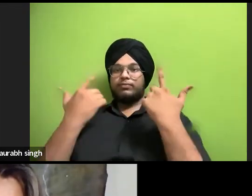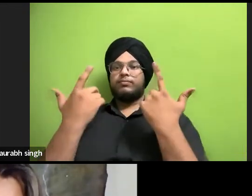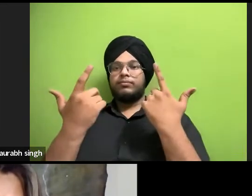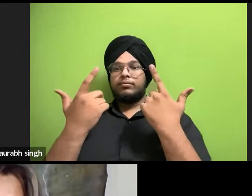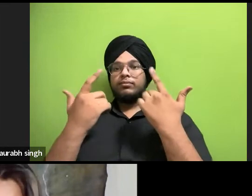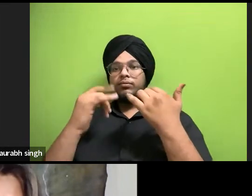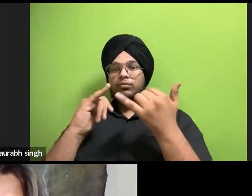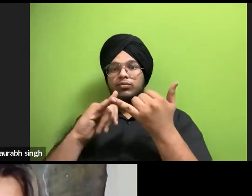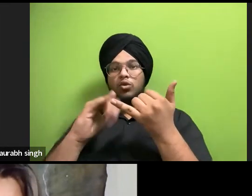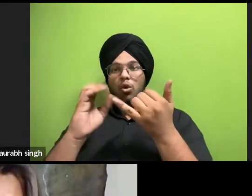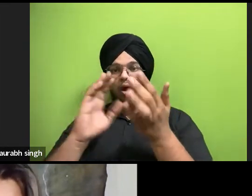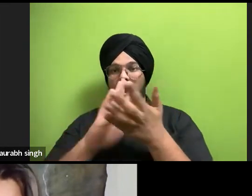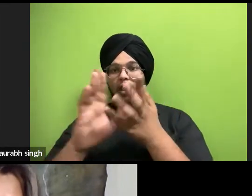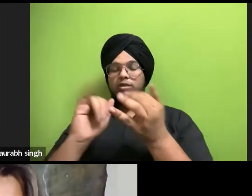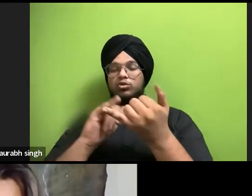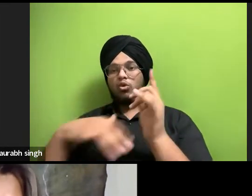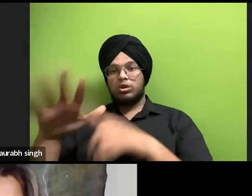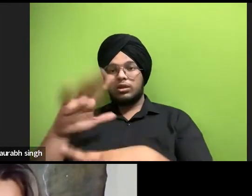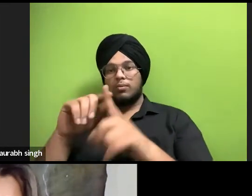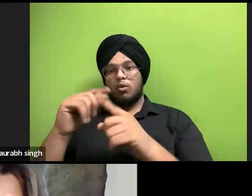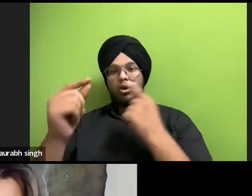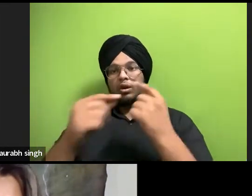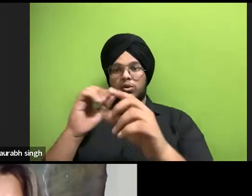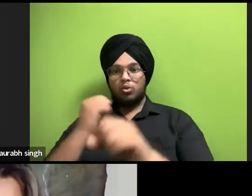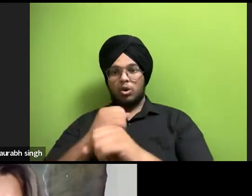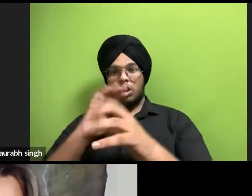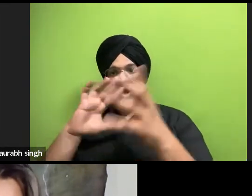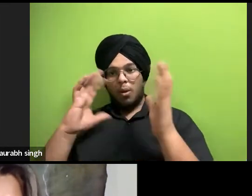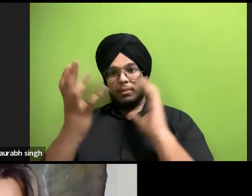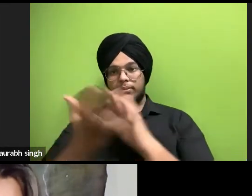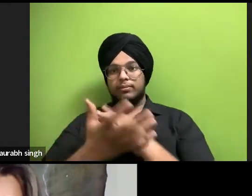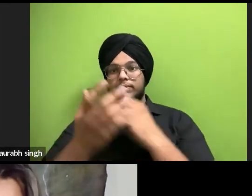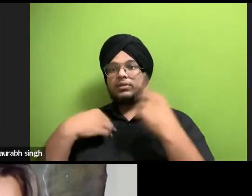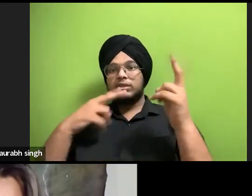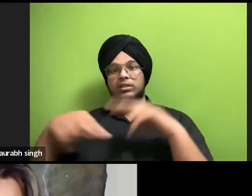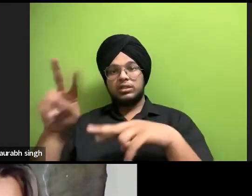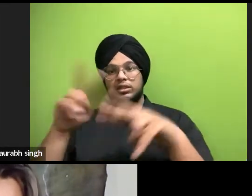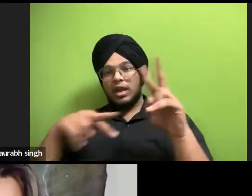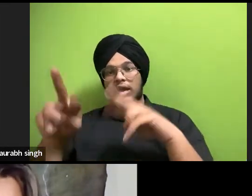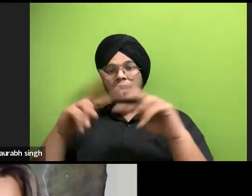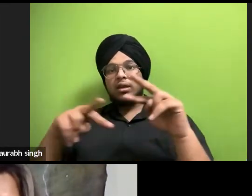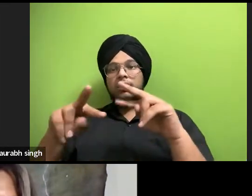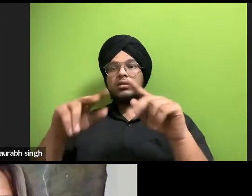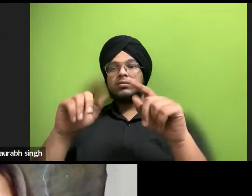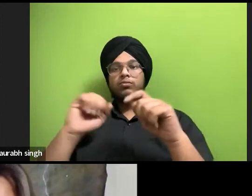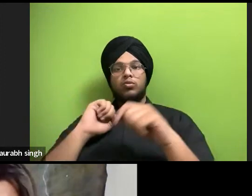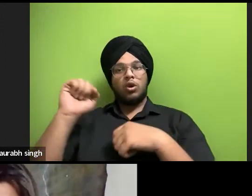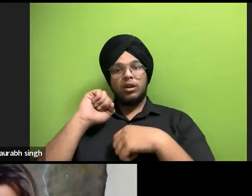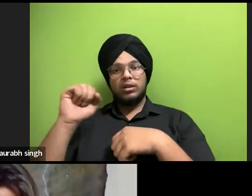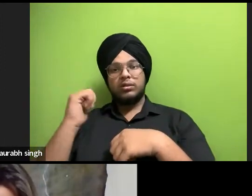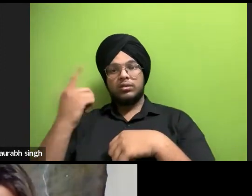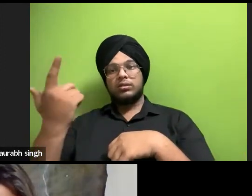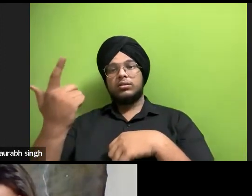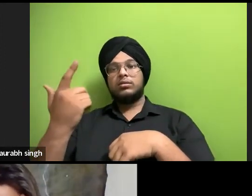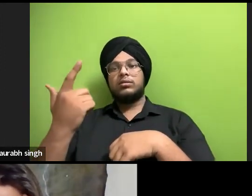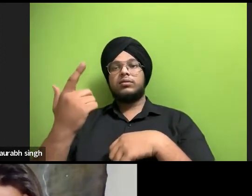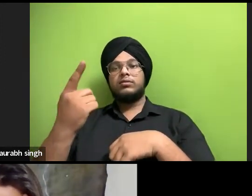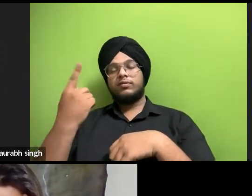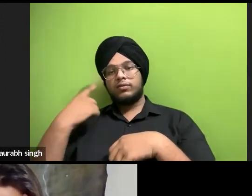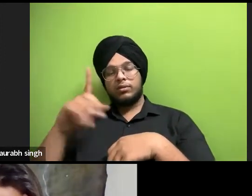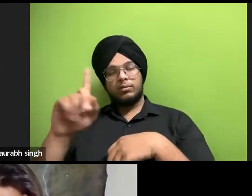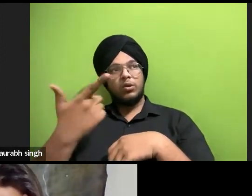Suhanya, both social, political, across the globe. We've seen communities rocked by protests, whether it's related to